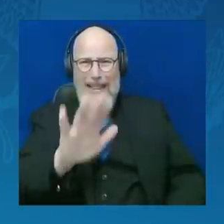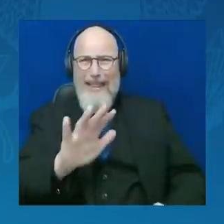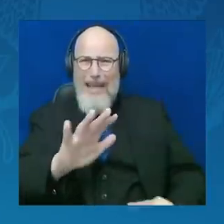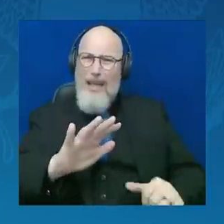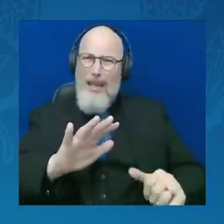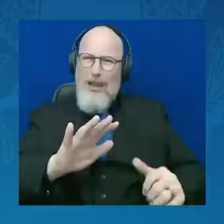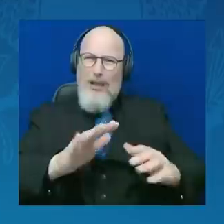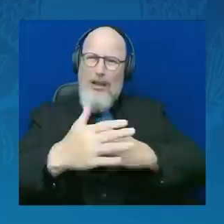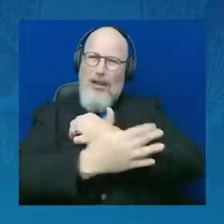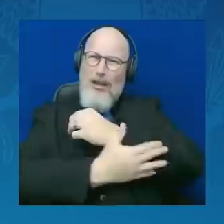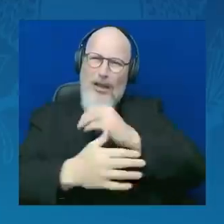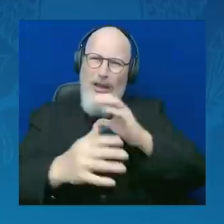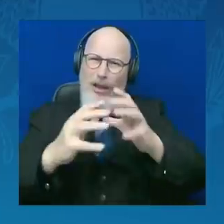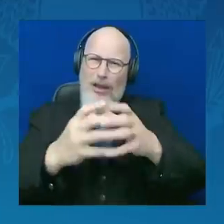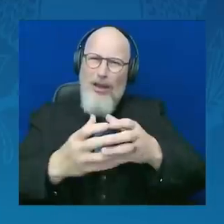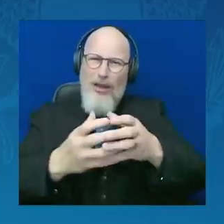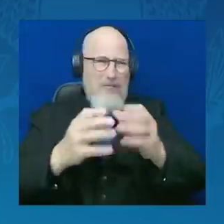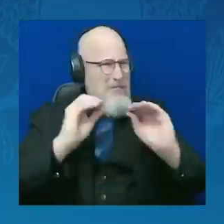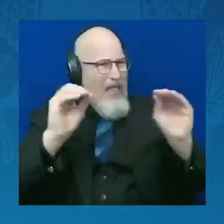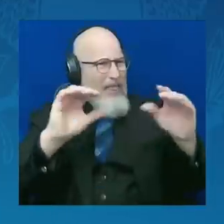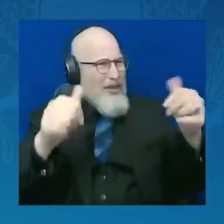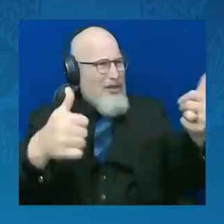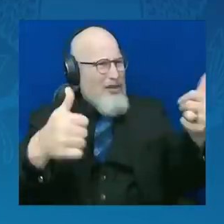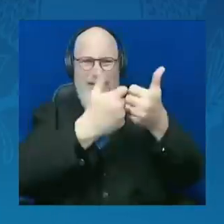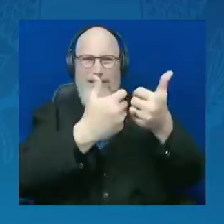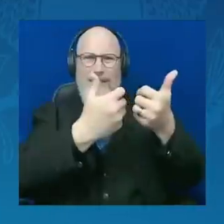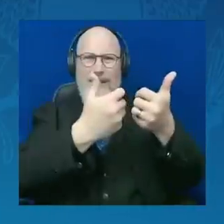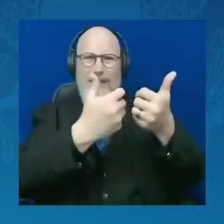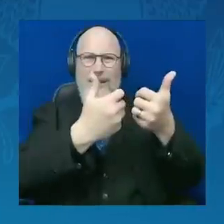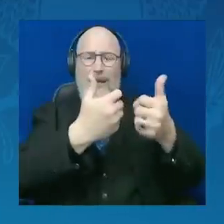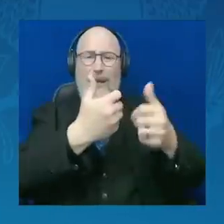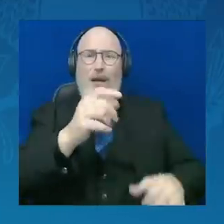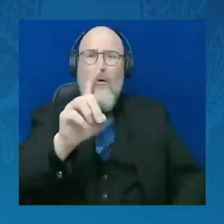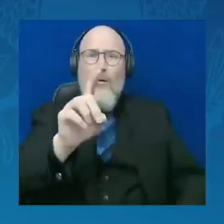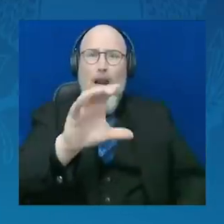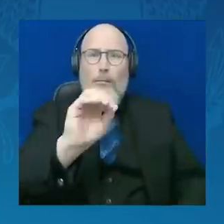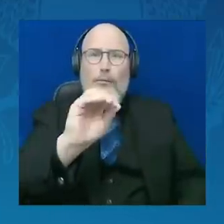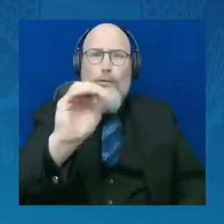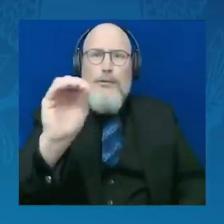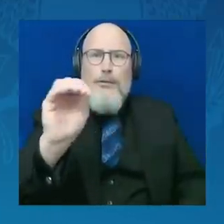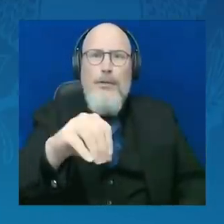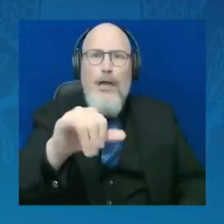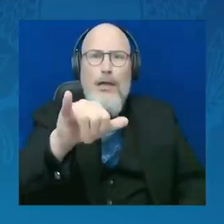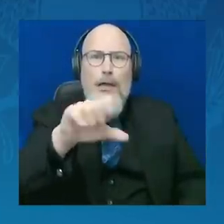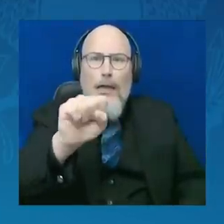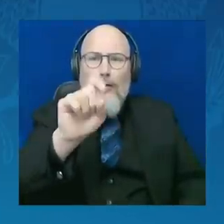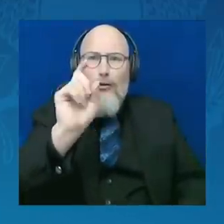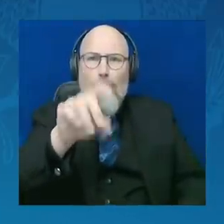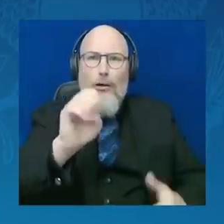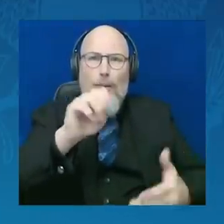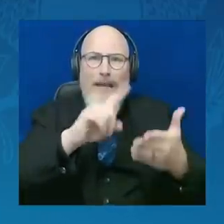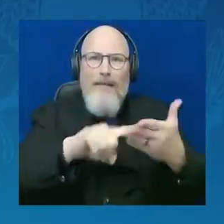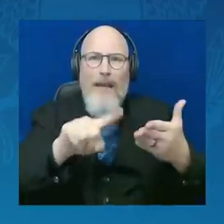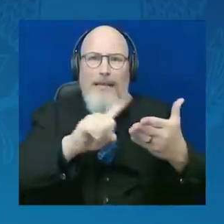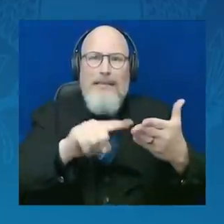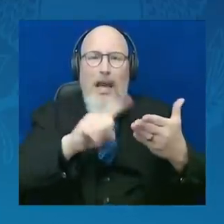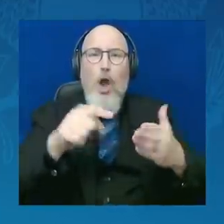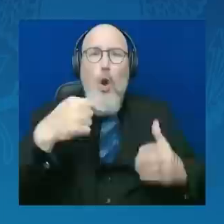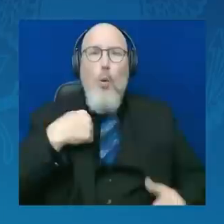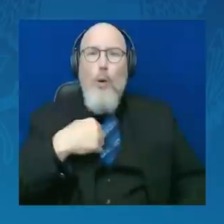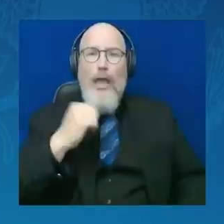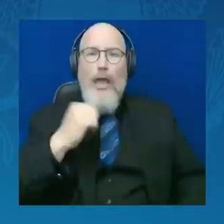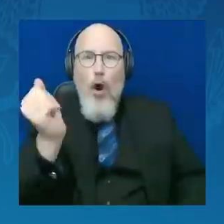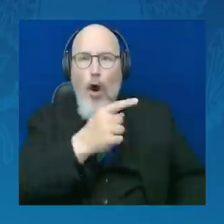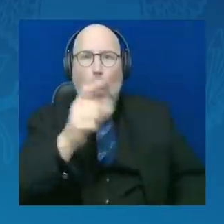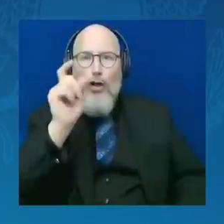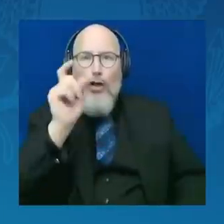provoked? Absolutely there should be an investigation, and we should all be watching. And I have no question the